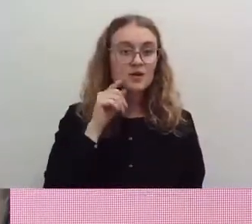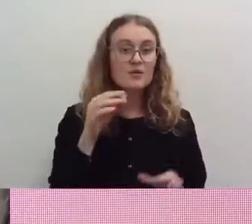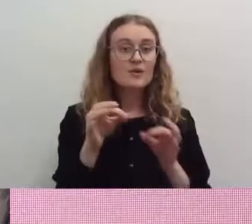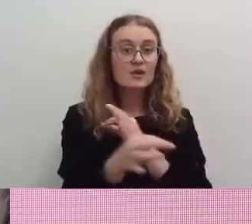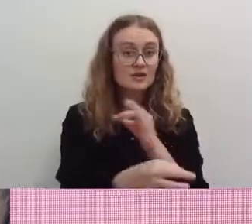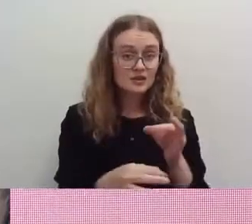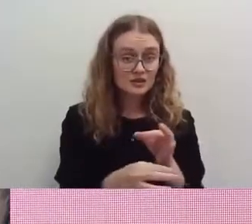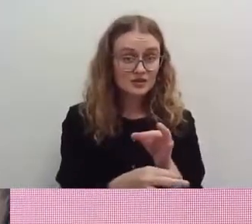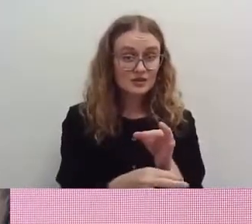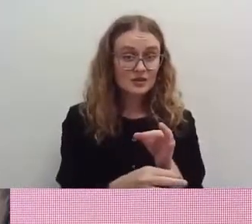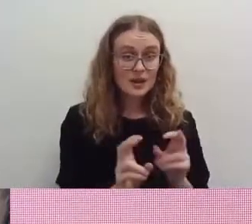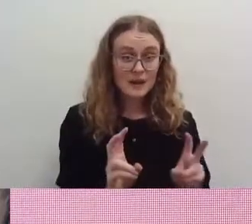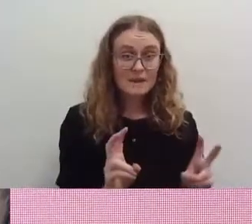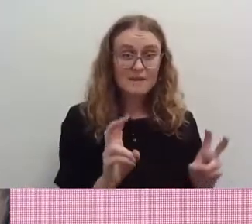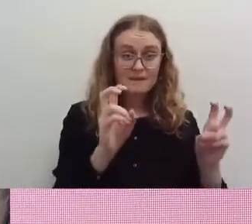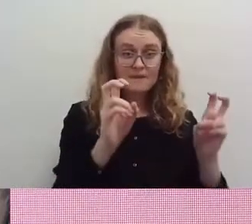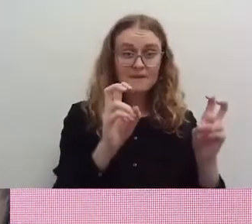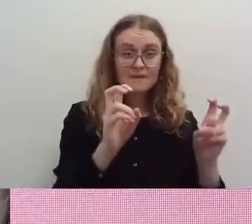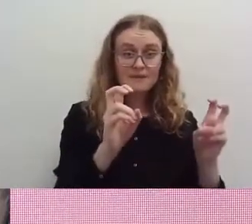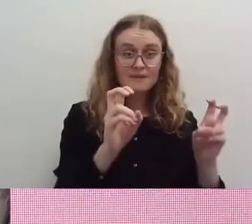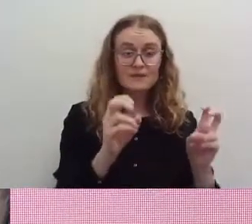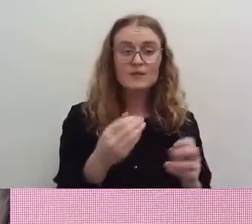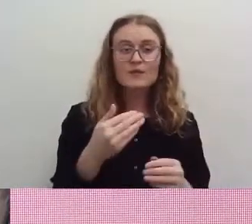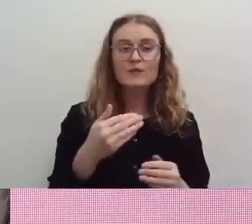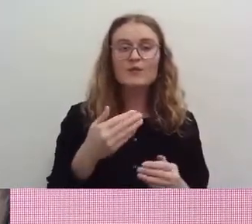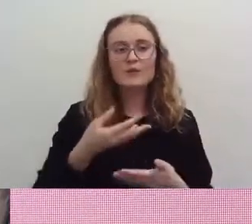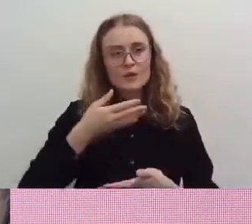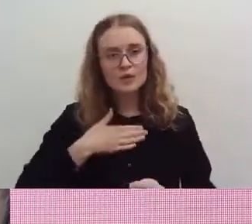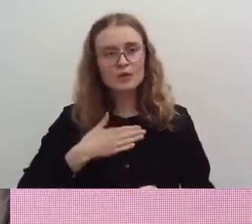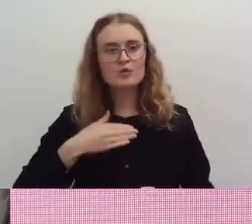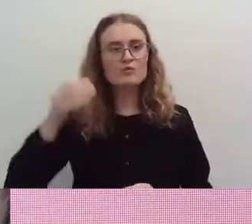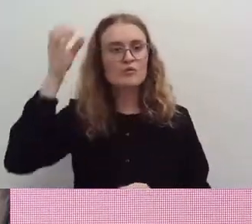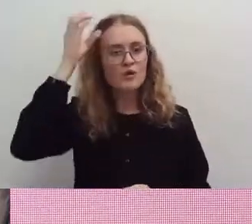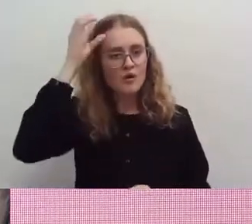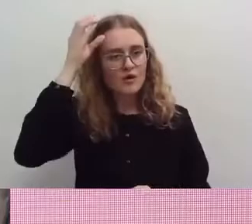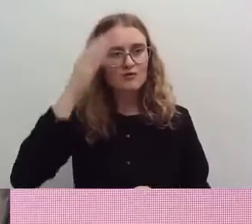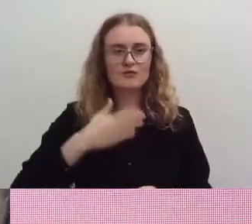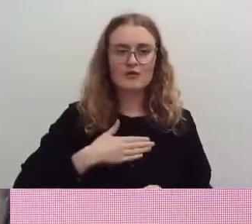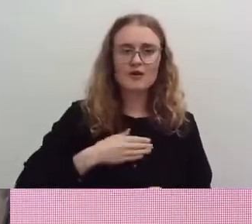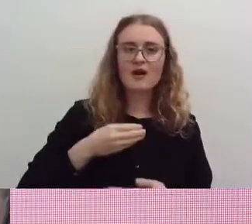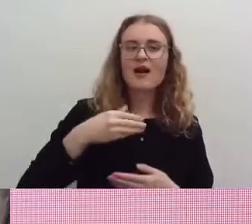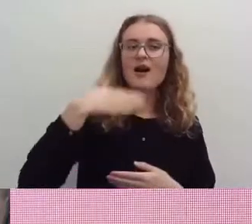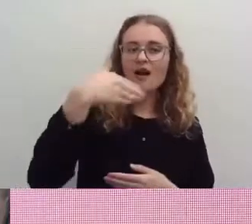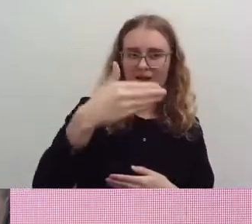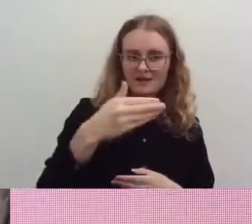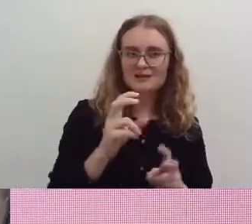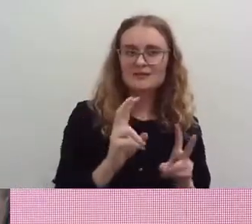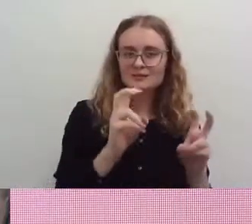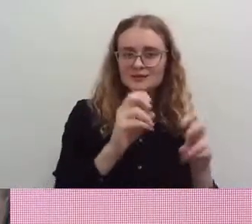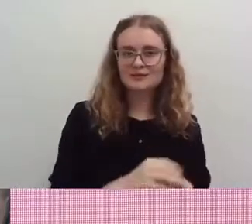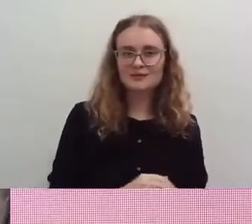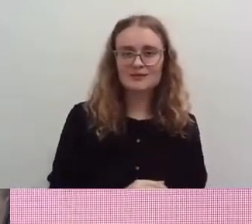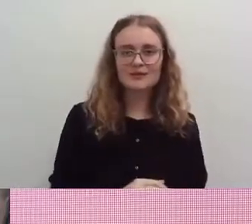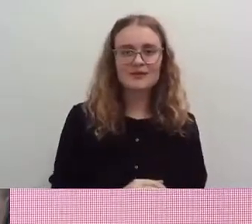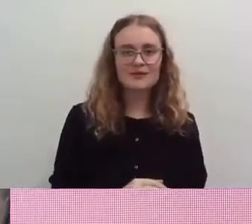panel will be moderated by a young role model already, the Umberto Masi, the board member of Lithuanian Youth